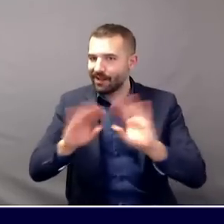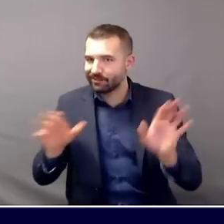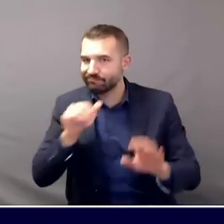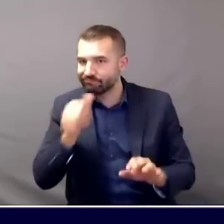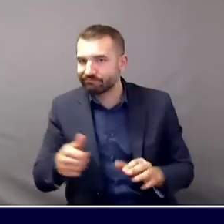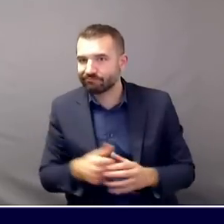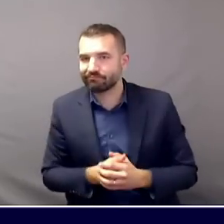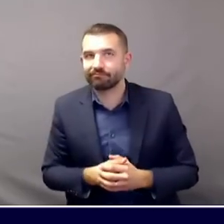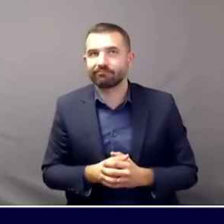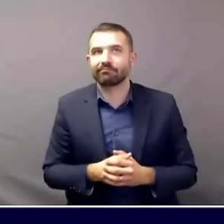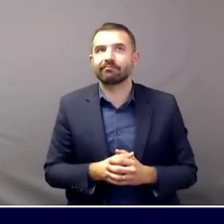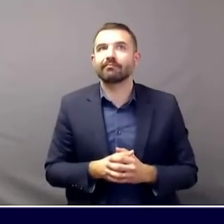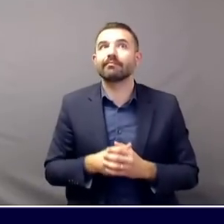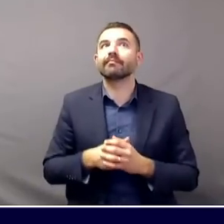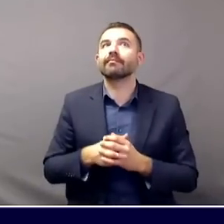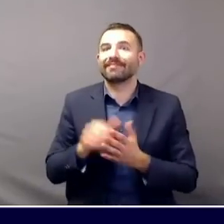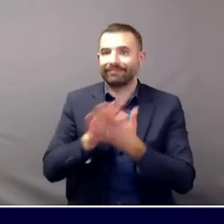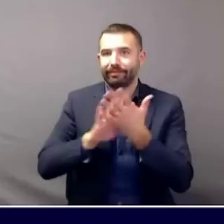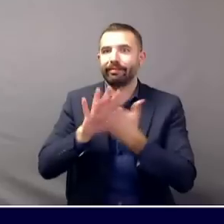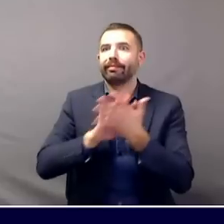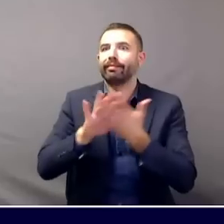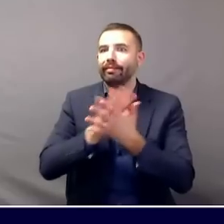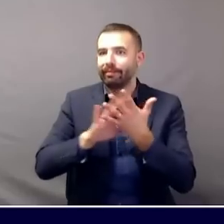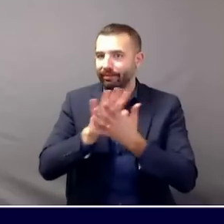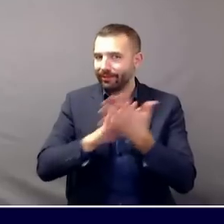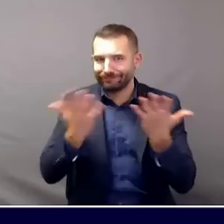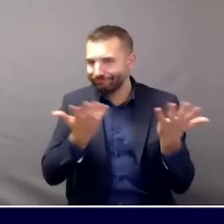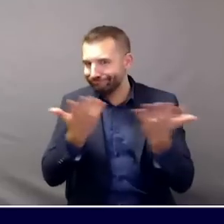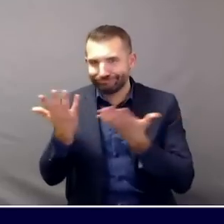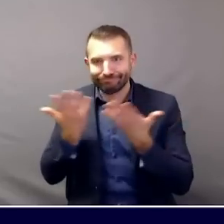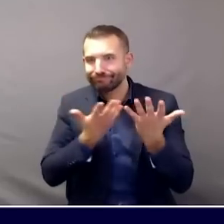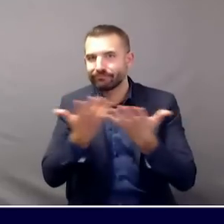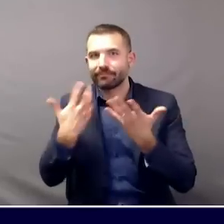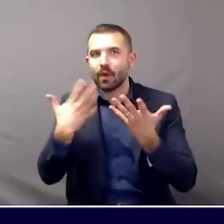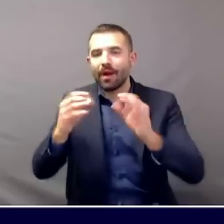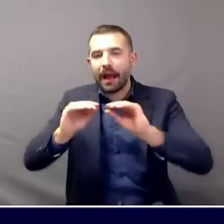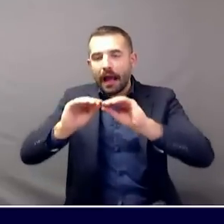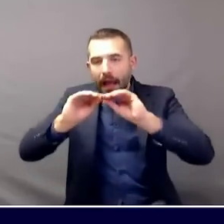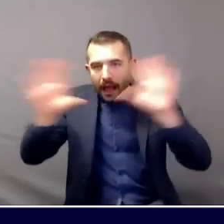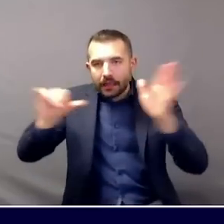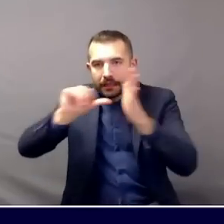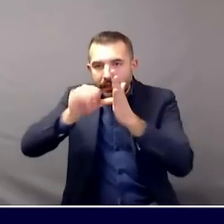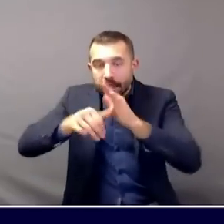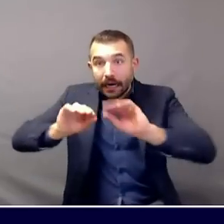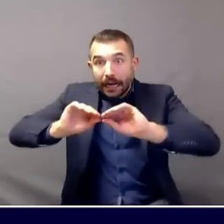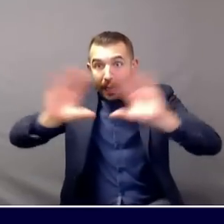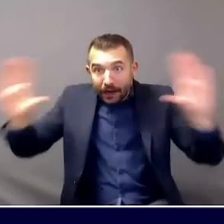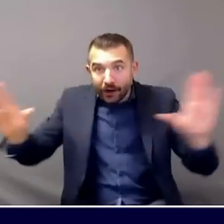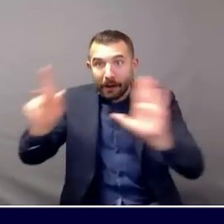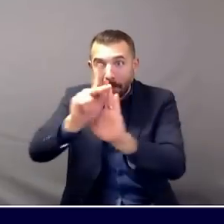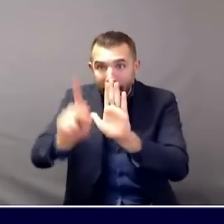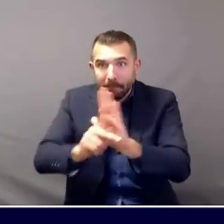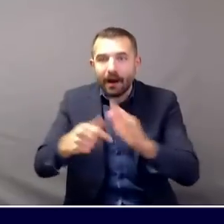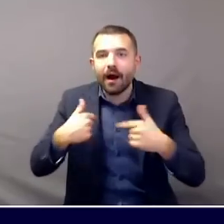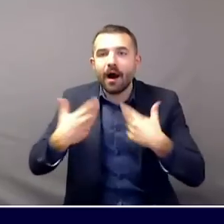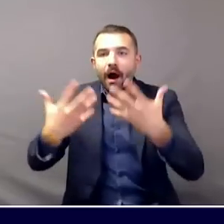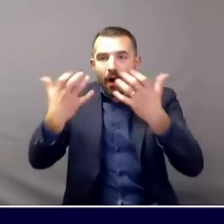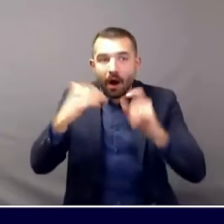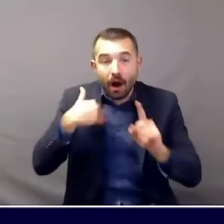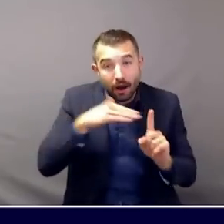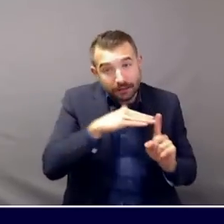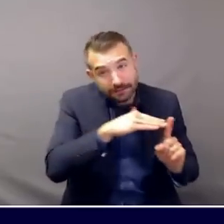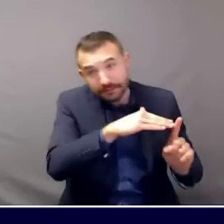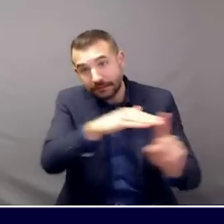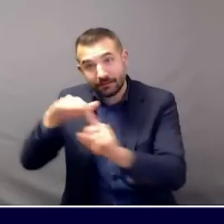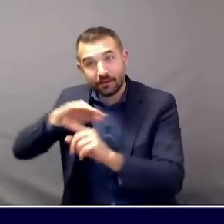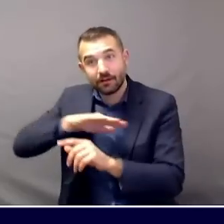bright line guidance, I think. But I want them to know, and I've told them that in my view, they have every right, for instance,